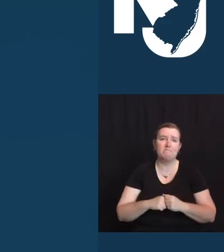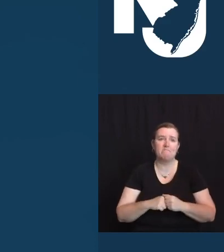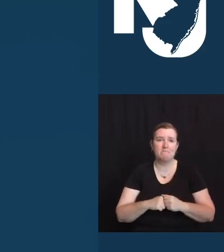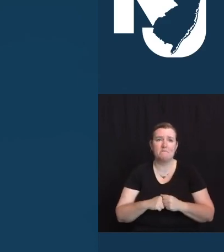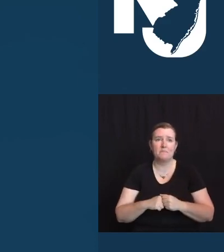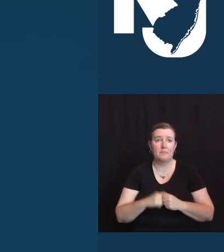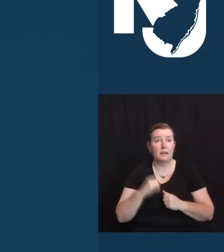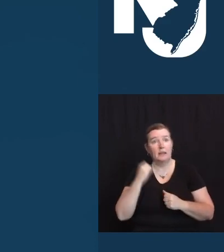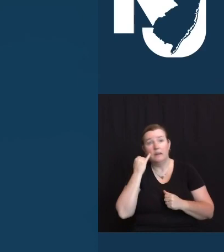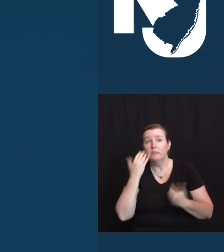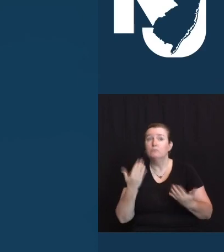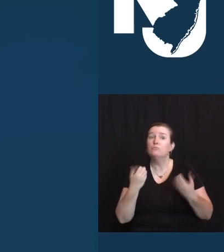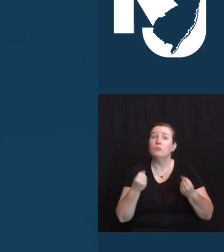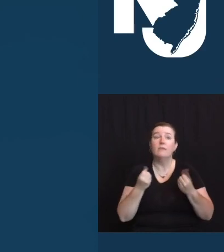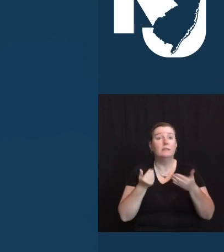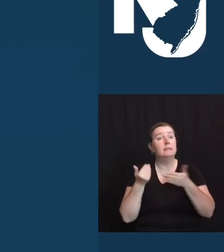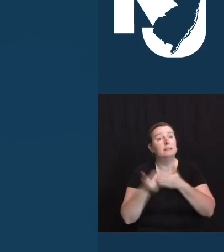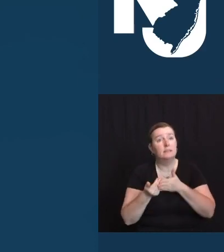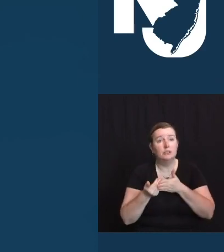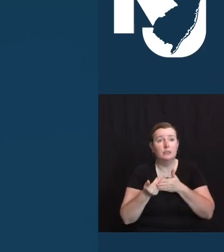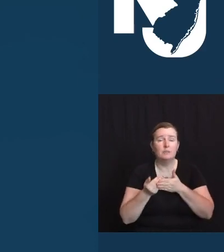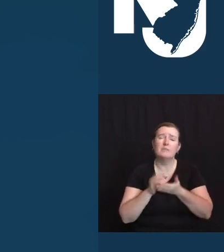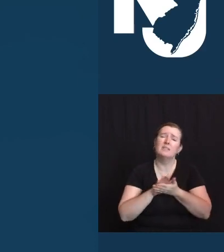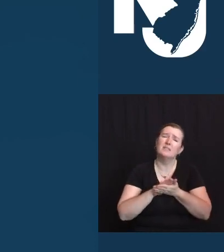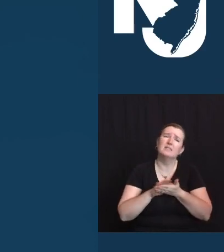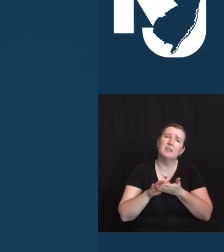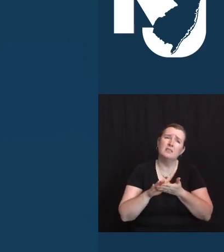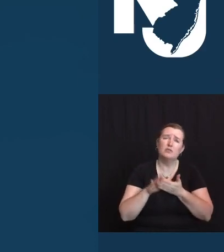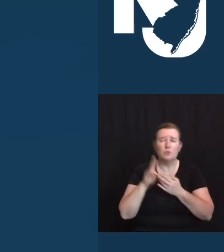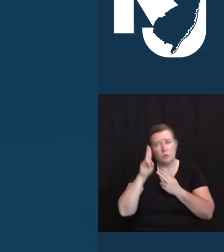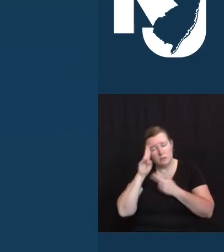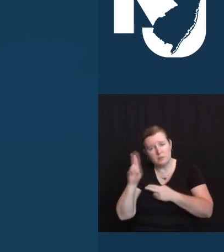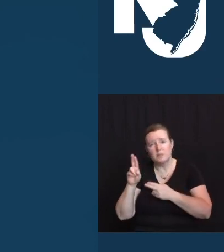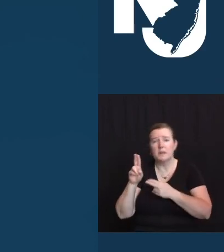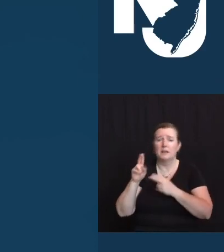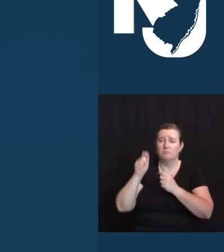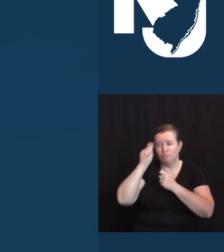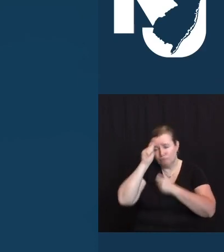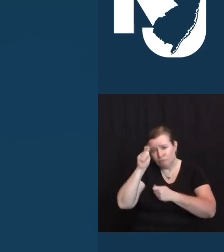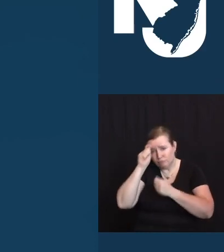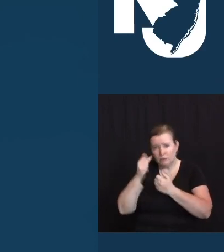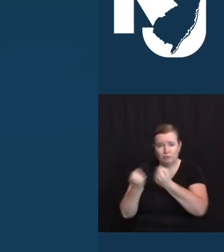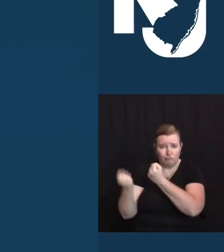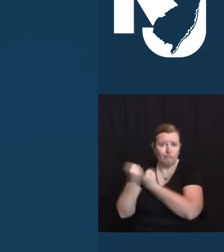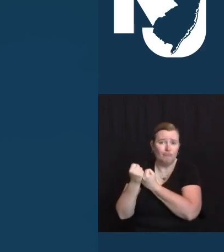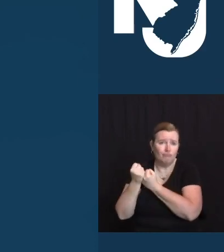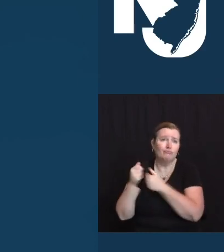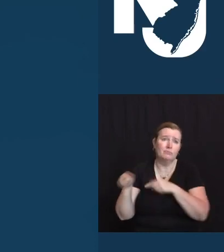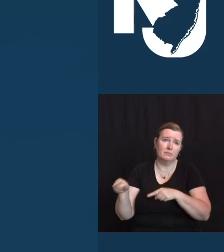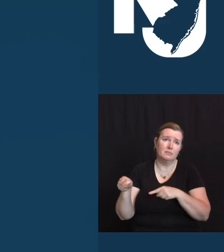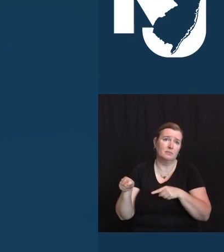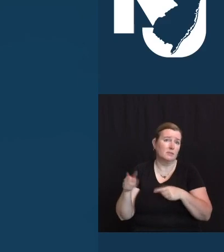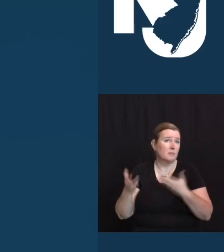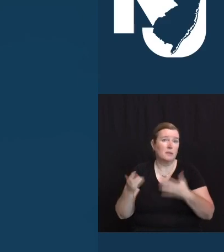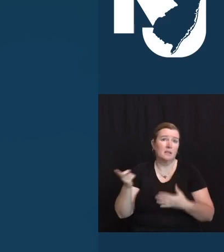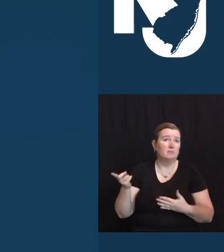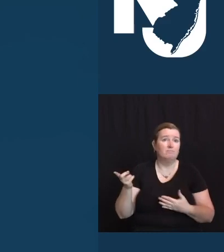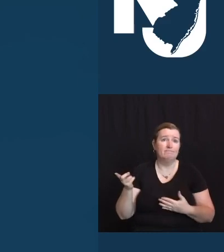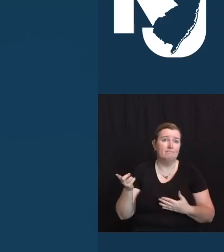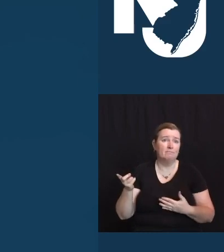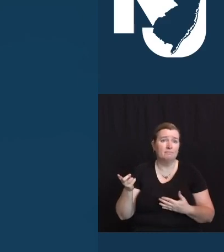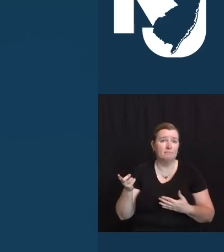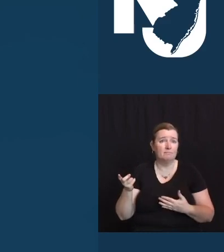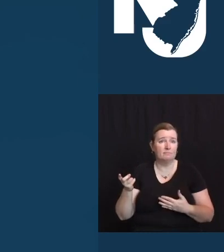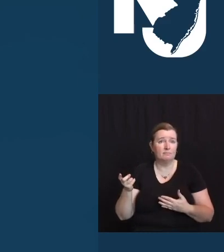would be a really great sign of support for this guy's memory and for Cindy and her daughters to give a swing by